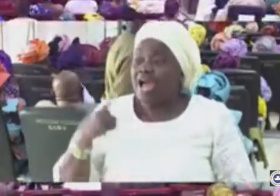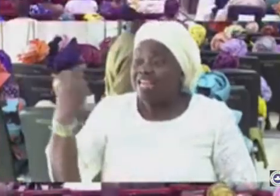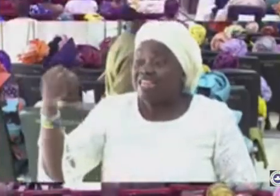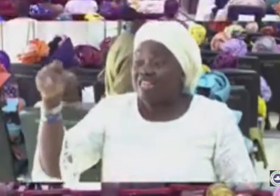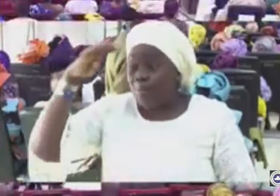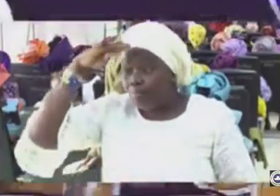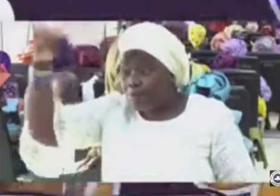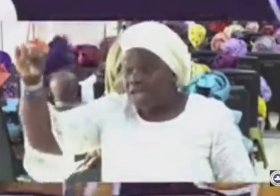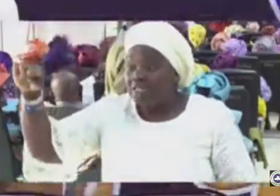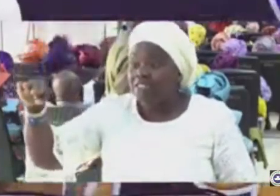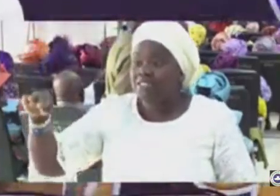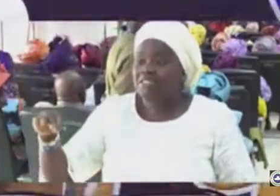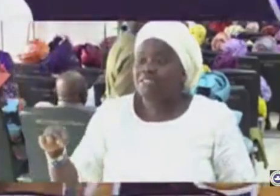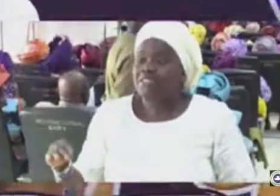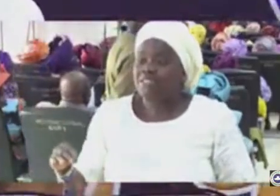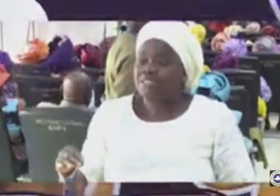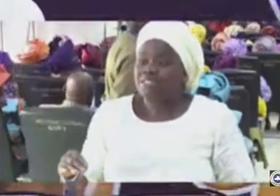"Ah, good."